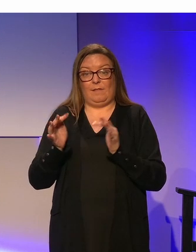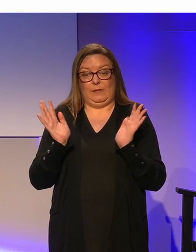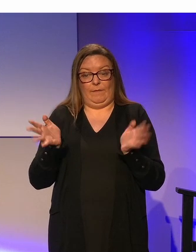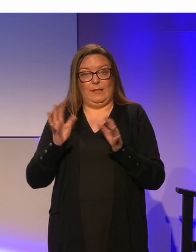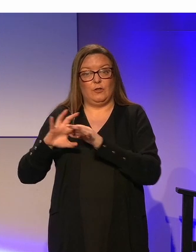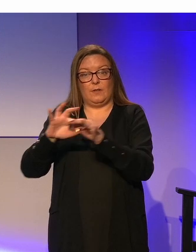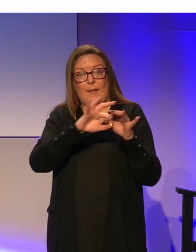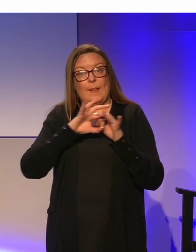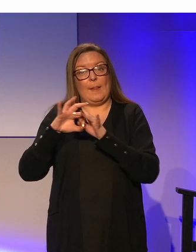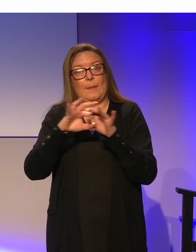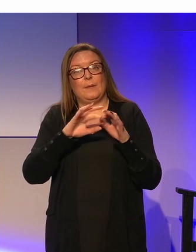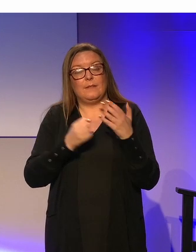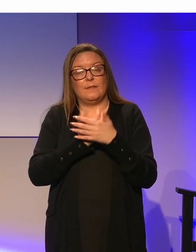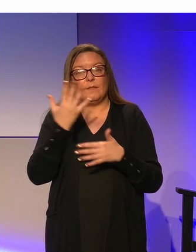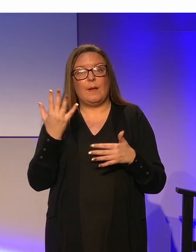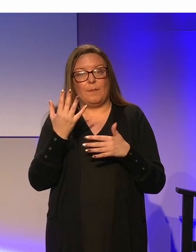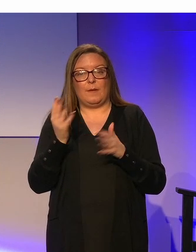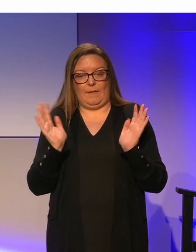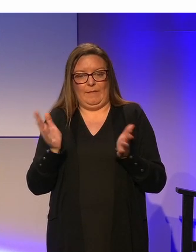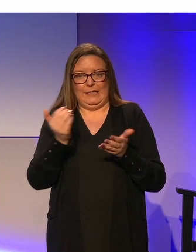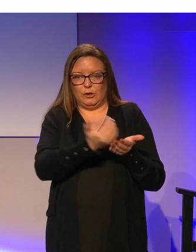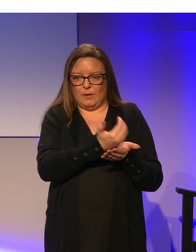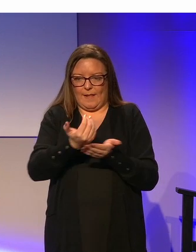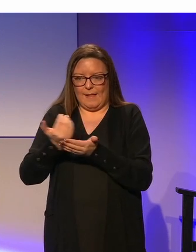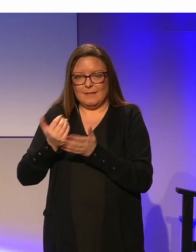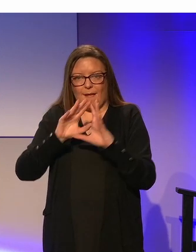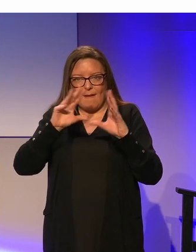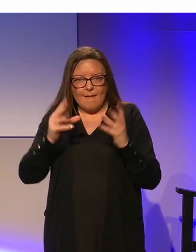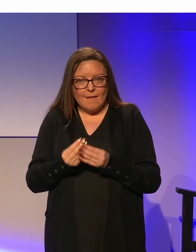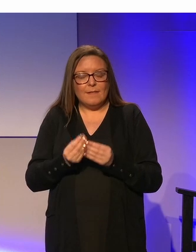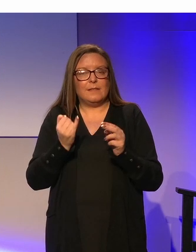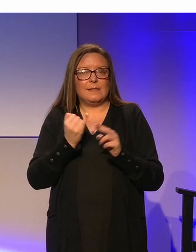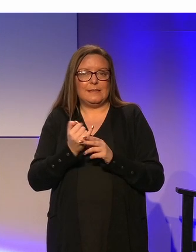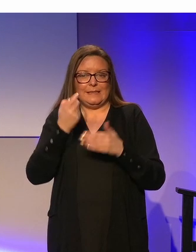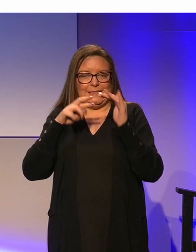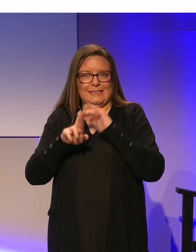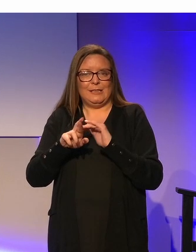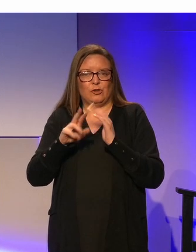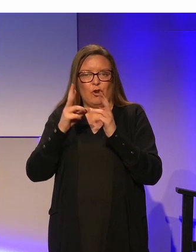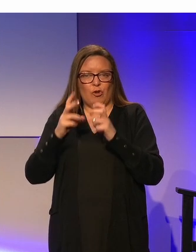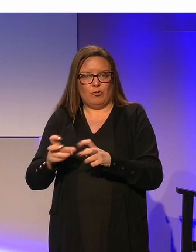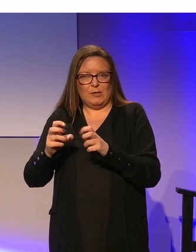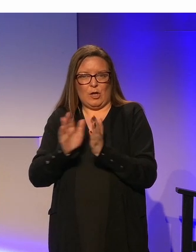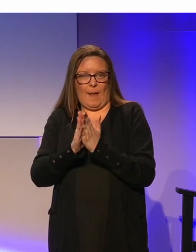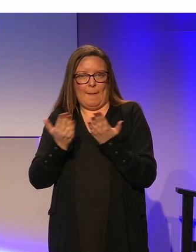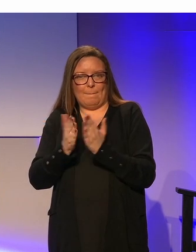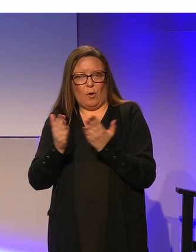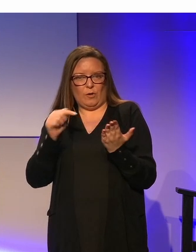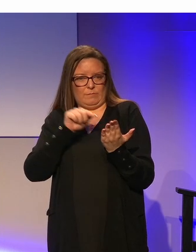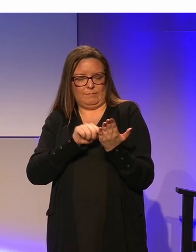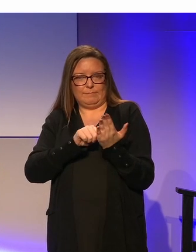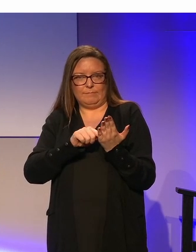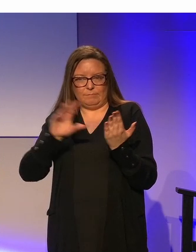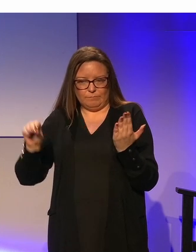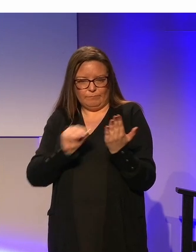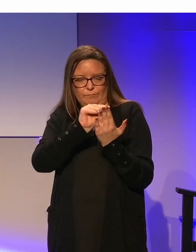collaborative development of instruments, we collated everything in a teacher researcher handbook. And I know we have a lot to say about